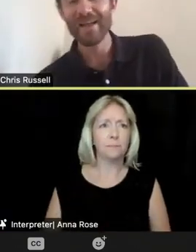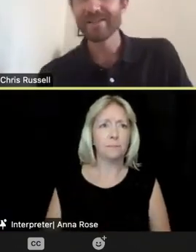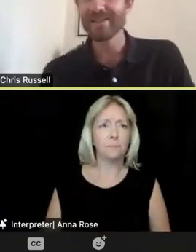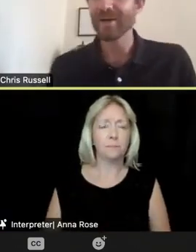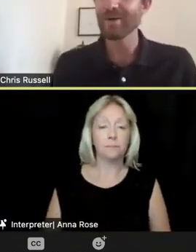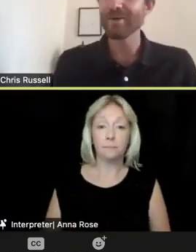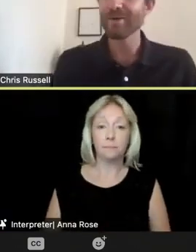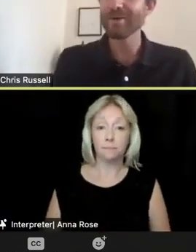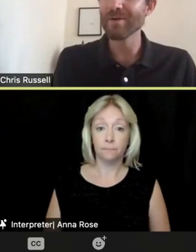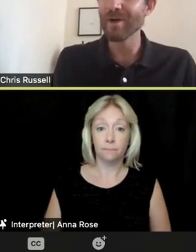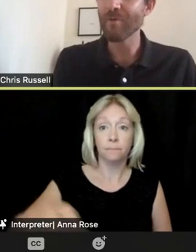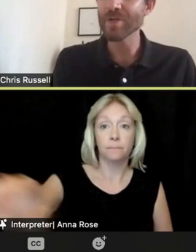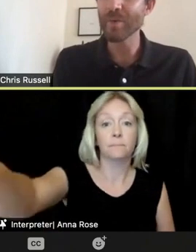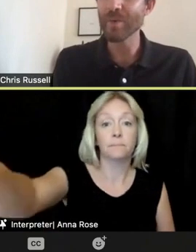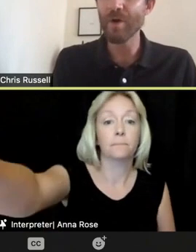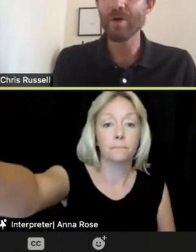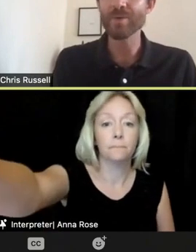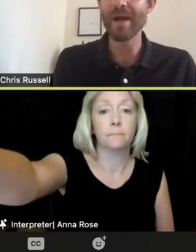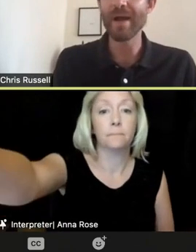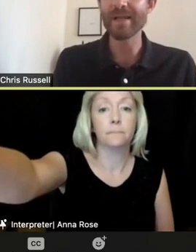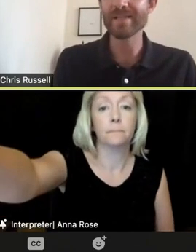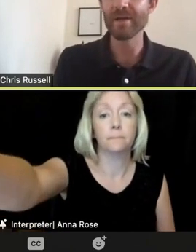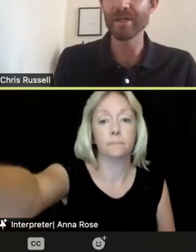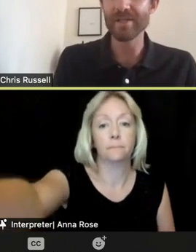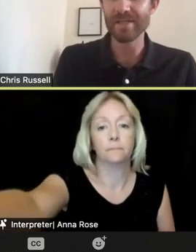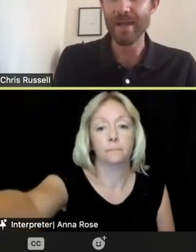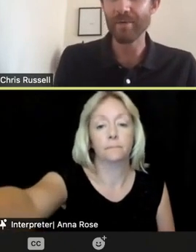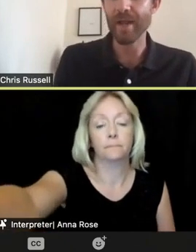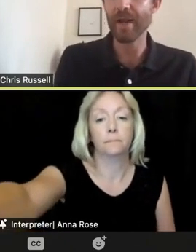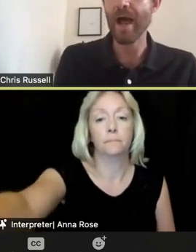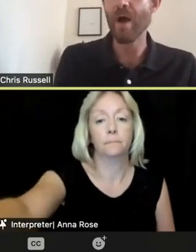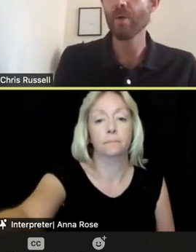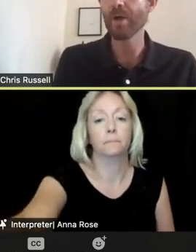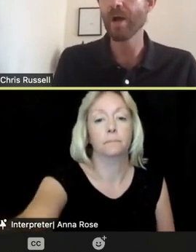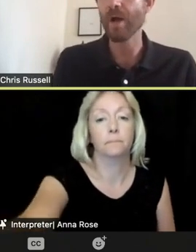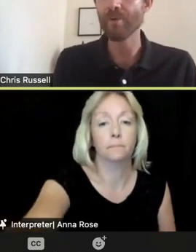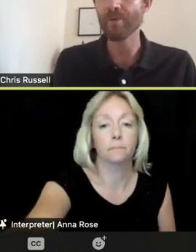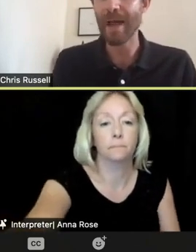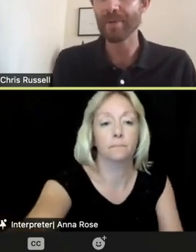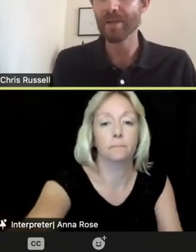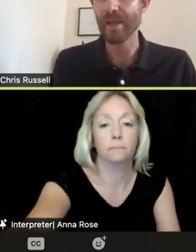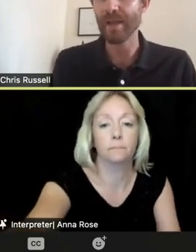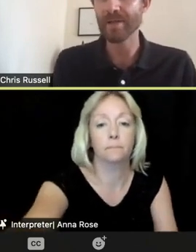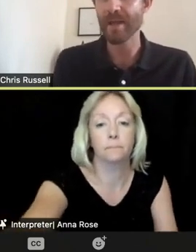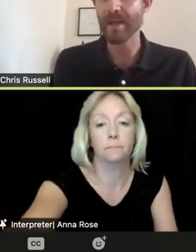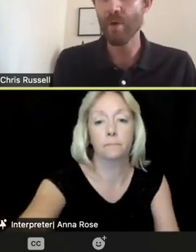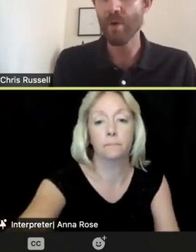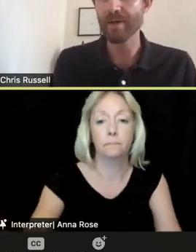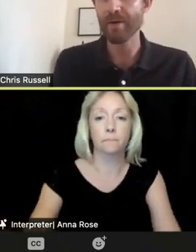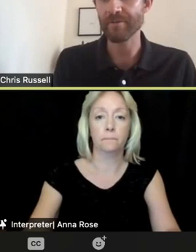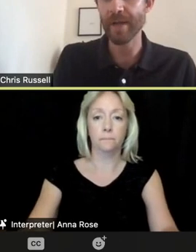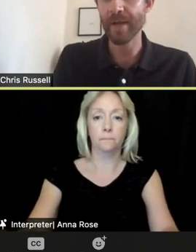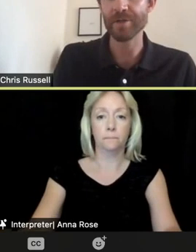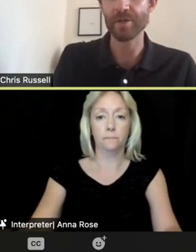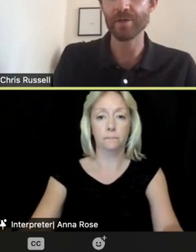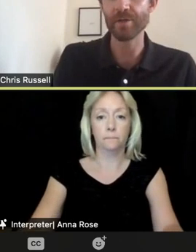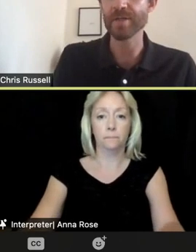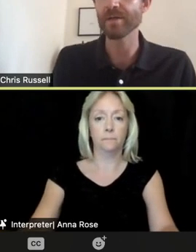All right. So of course, with photos, we might still need to separate out overlapping things and point